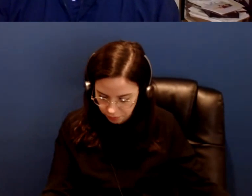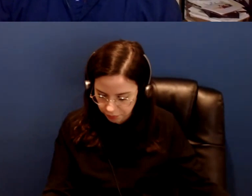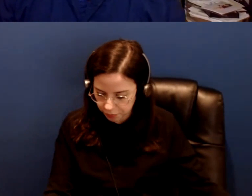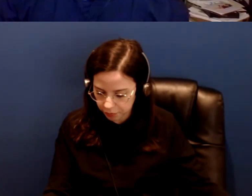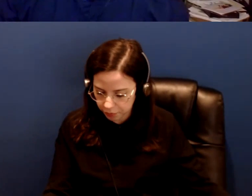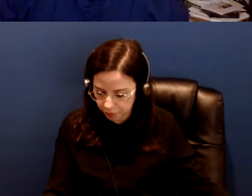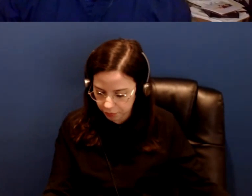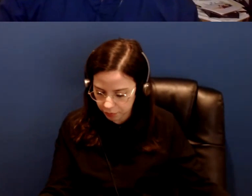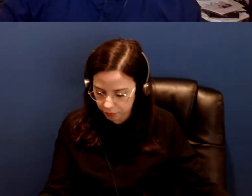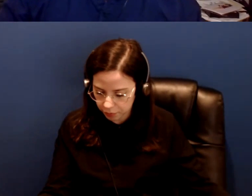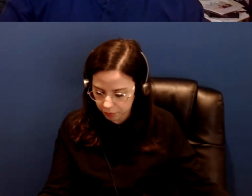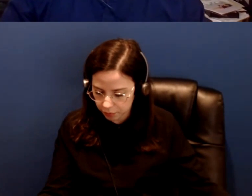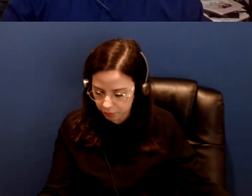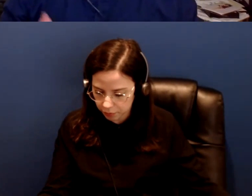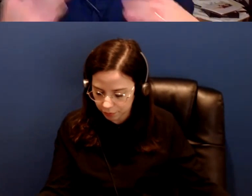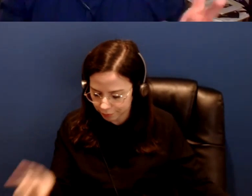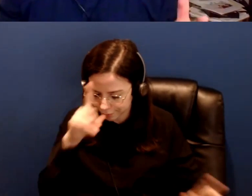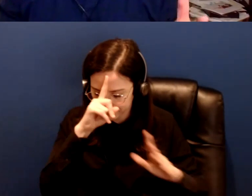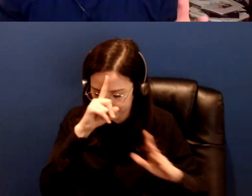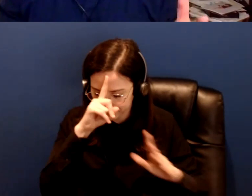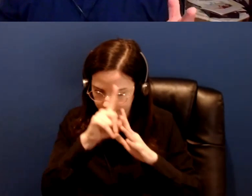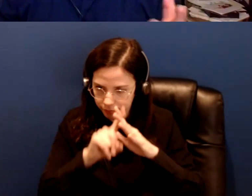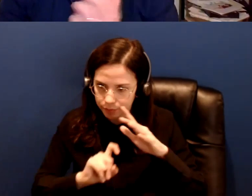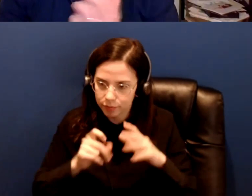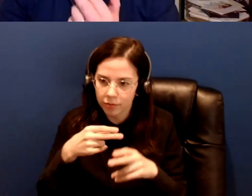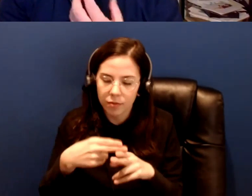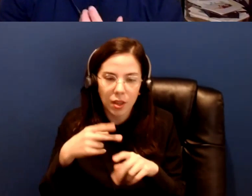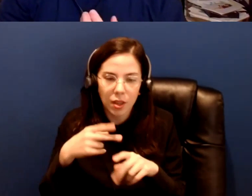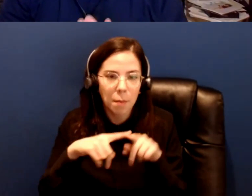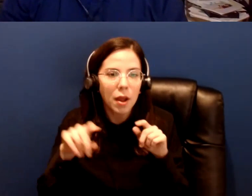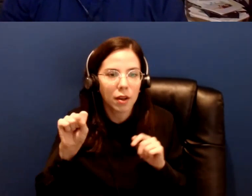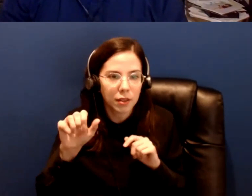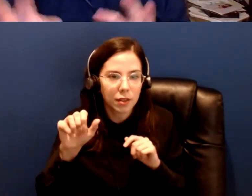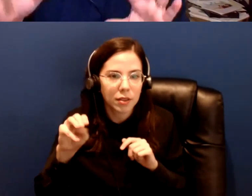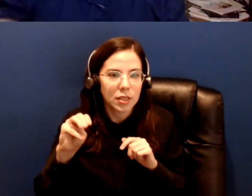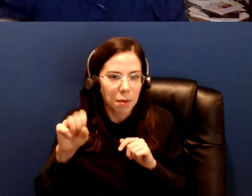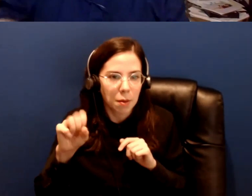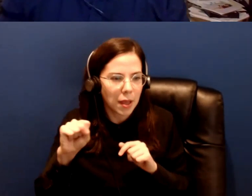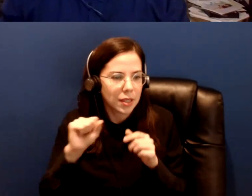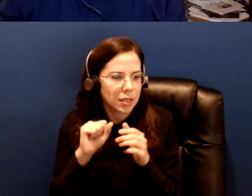It's not coming to me now. It was an SMS marketing platform. You could